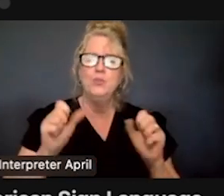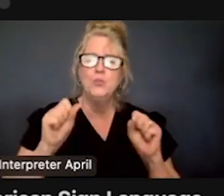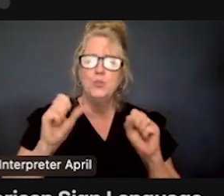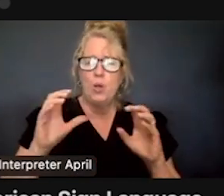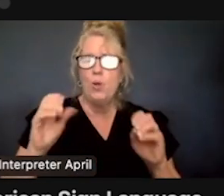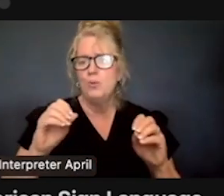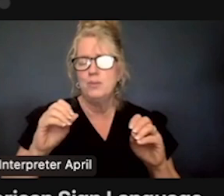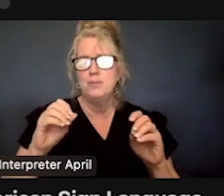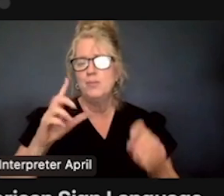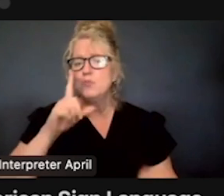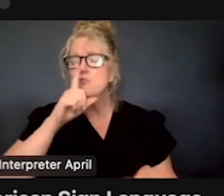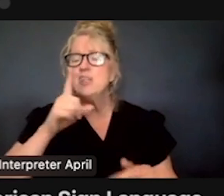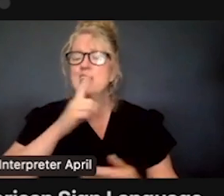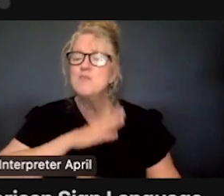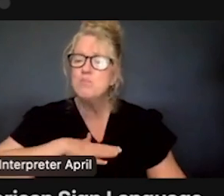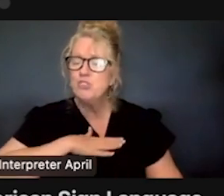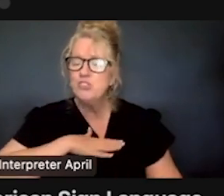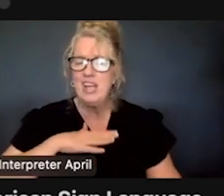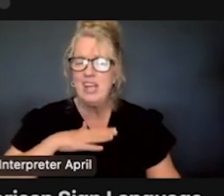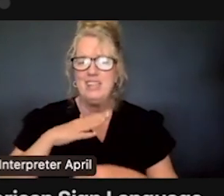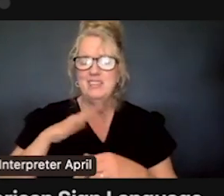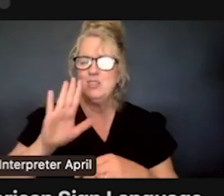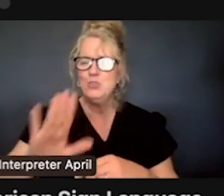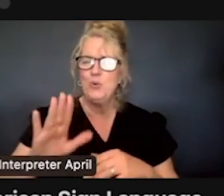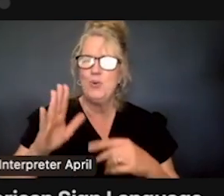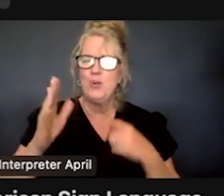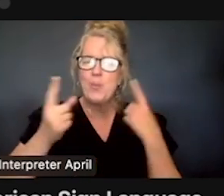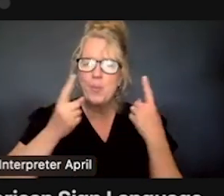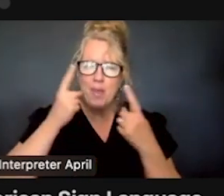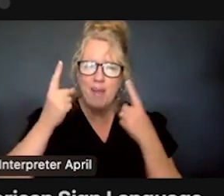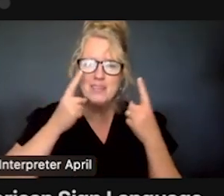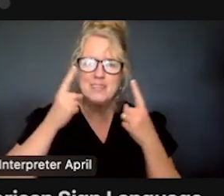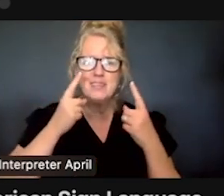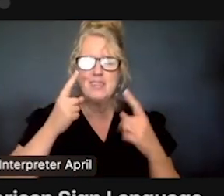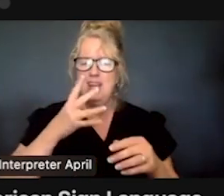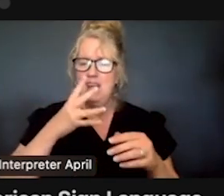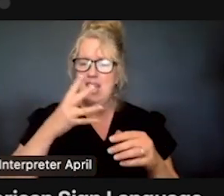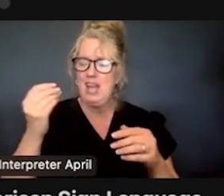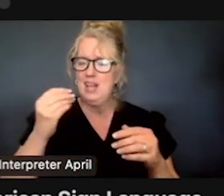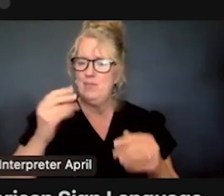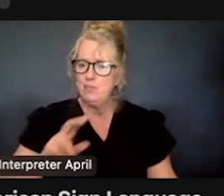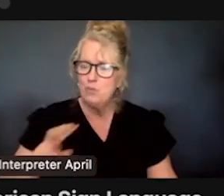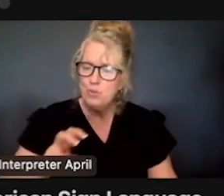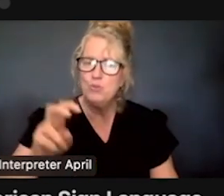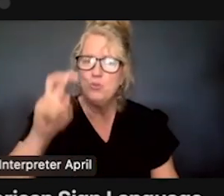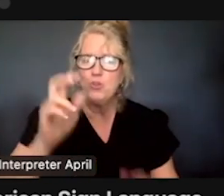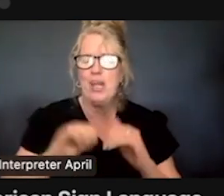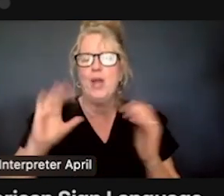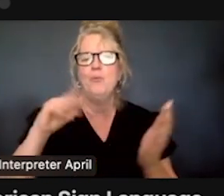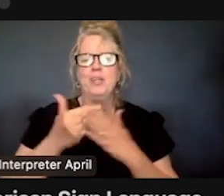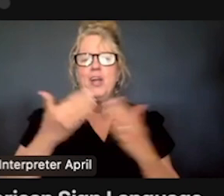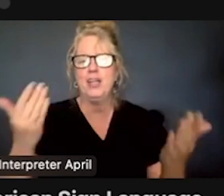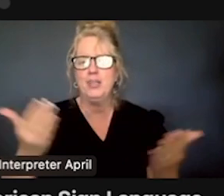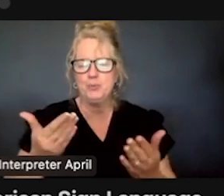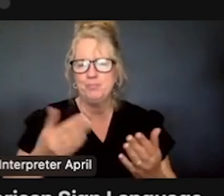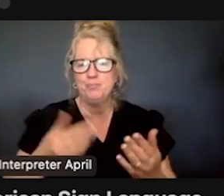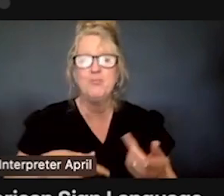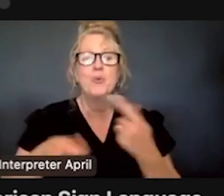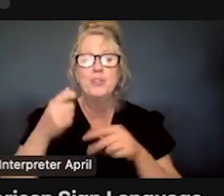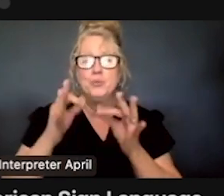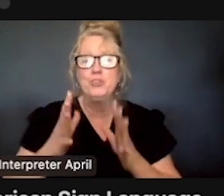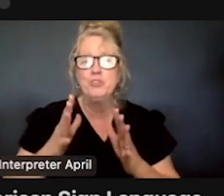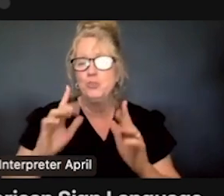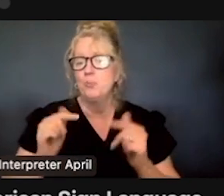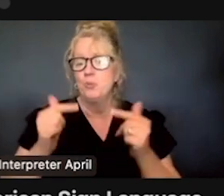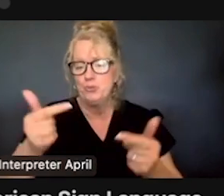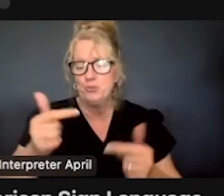just really appreciate the thoughts and the journey of how we got here. So